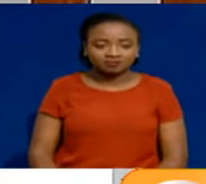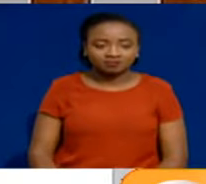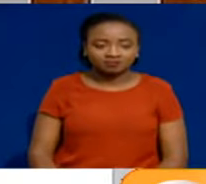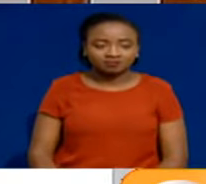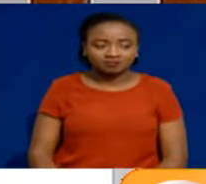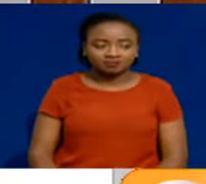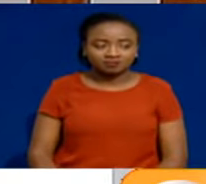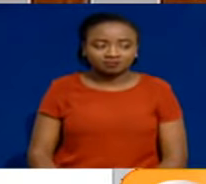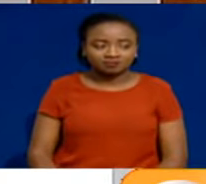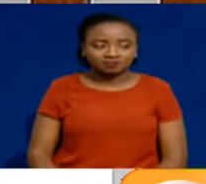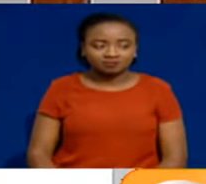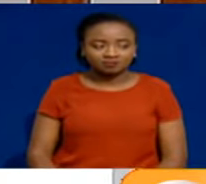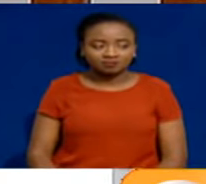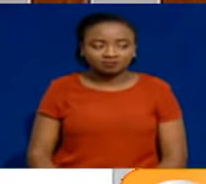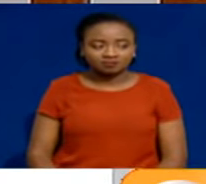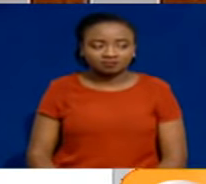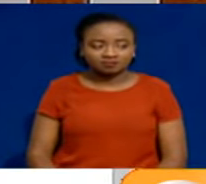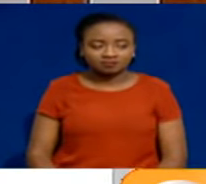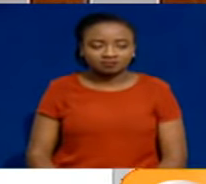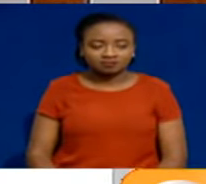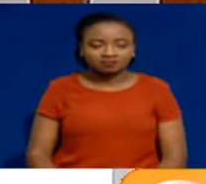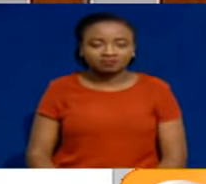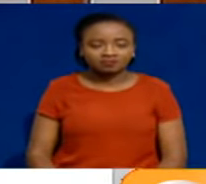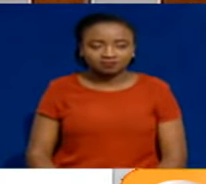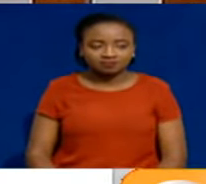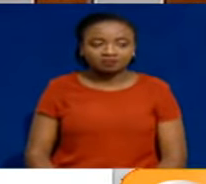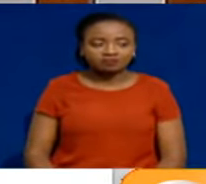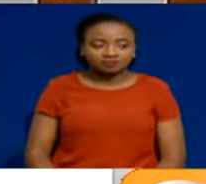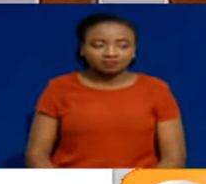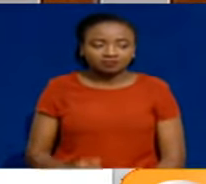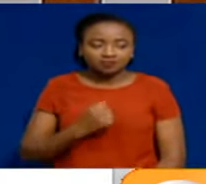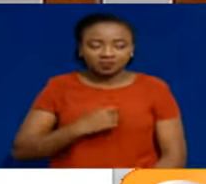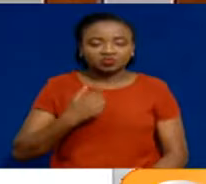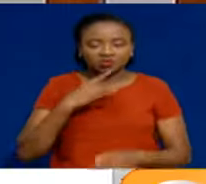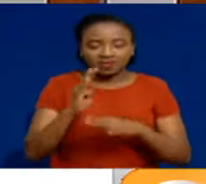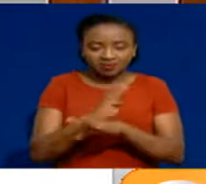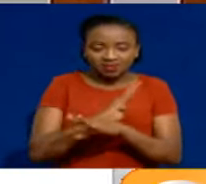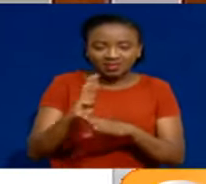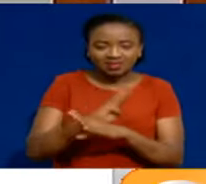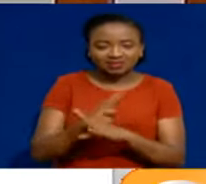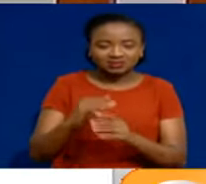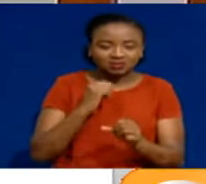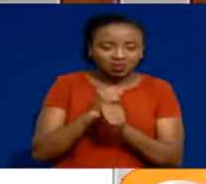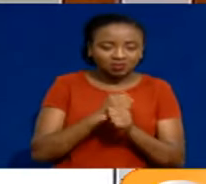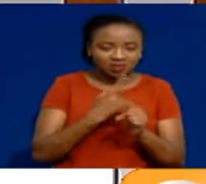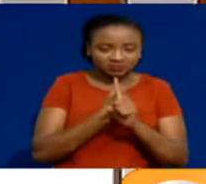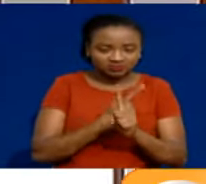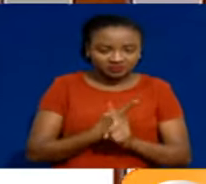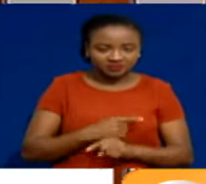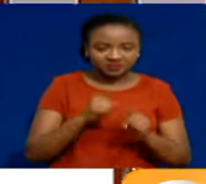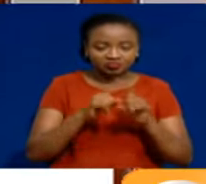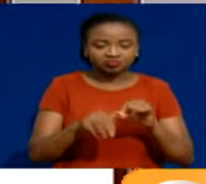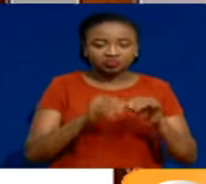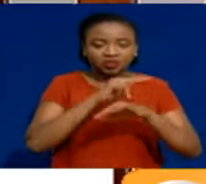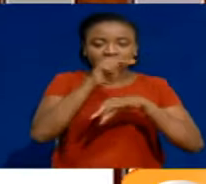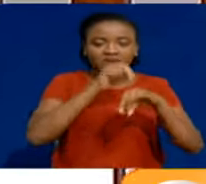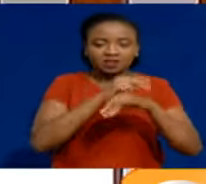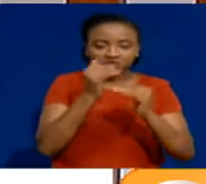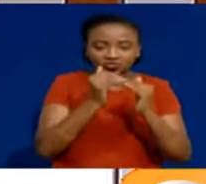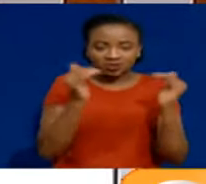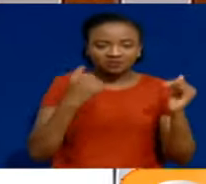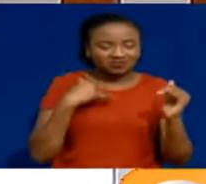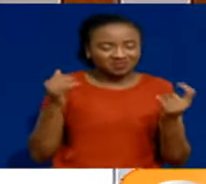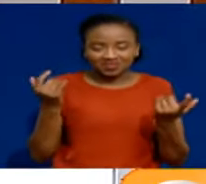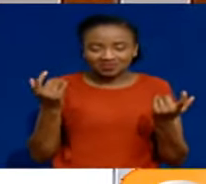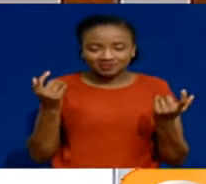back, went at the coast, trying to do my own things here and there, and also doing workers' thing. We had National Labour Board in Mombasa. I've